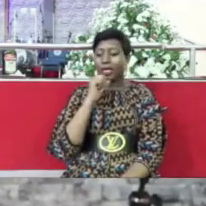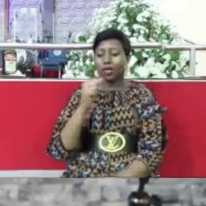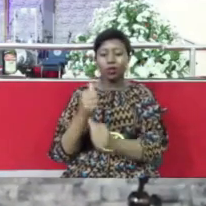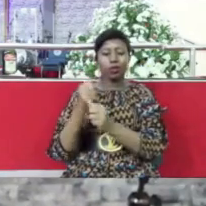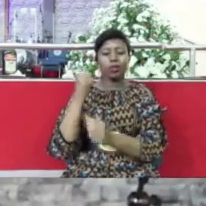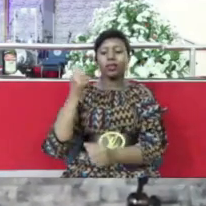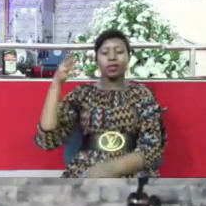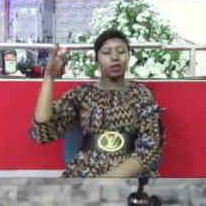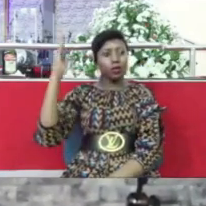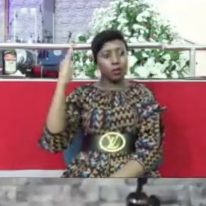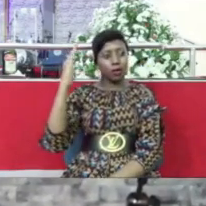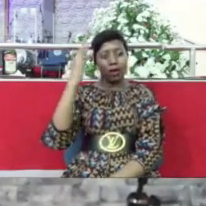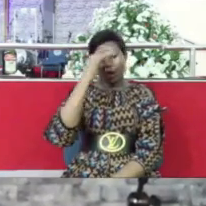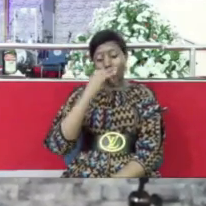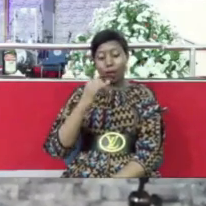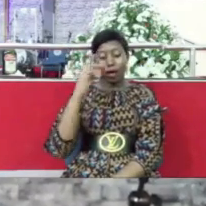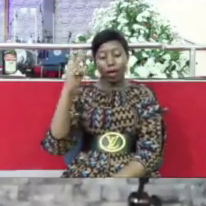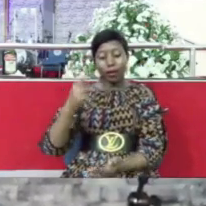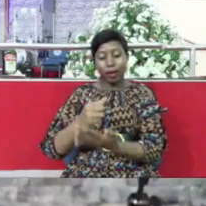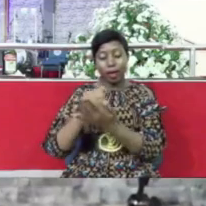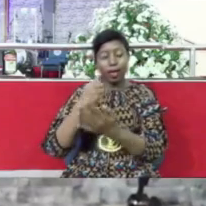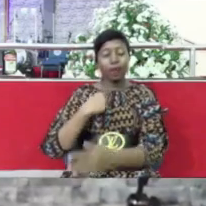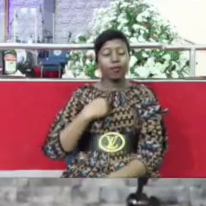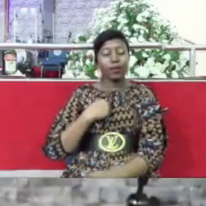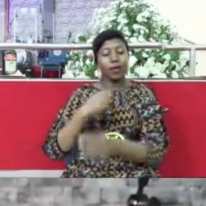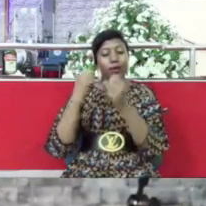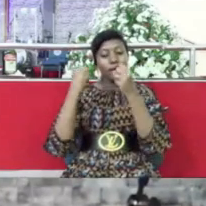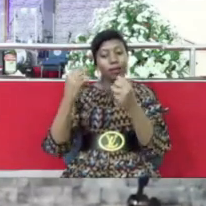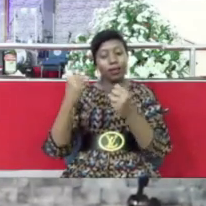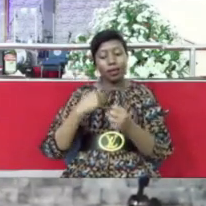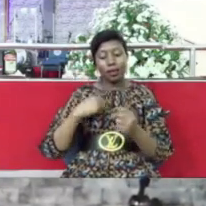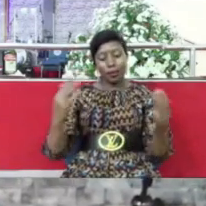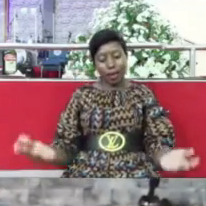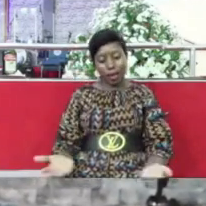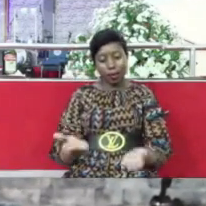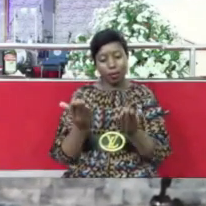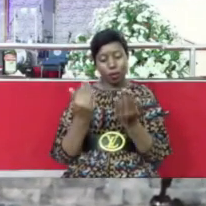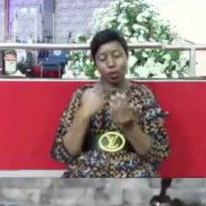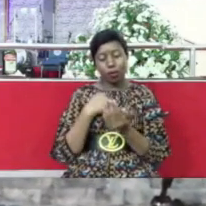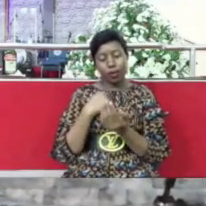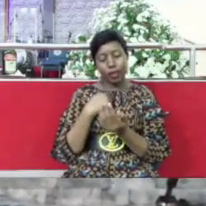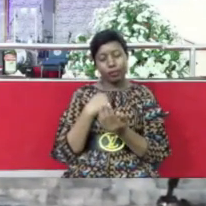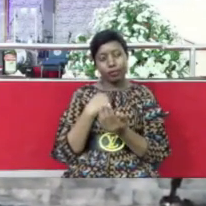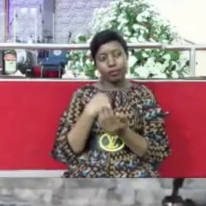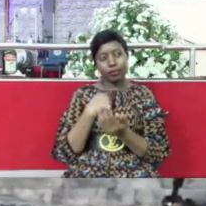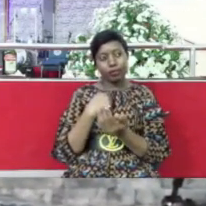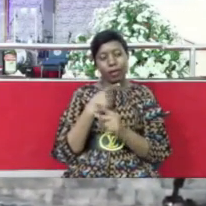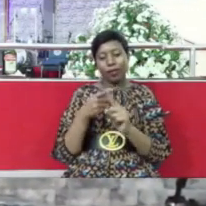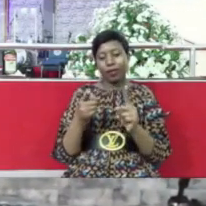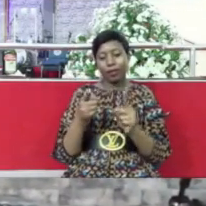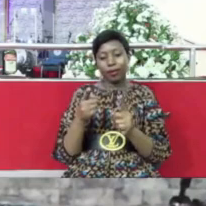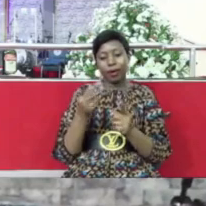Atanipa nguvu. Atanisaidia. He will give me strength. He will uphold me. Atanishikilia. Perhaps you are crying. Unaweza kuwa